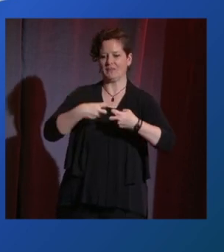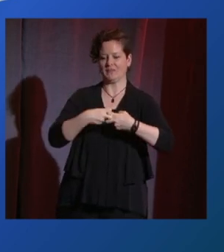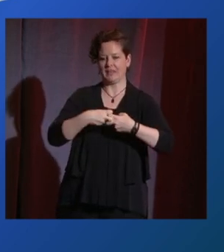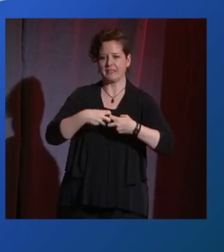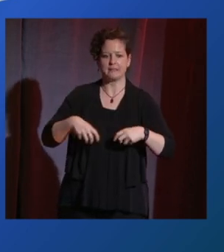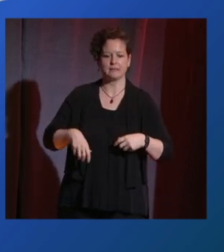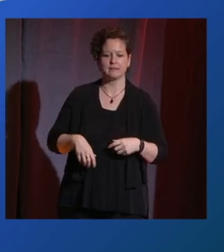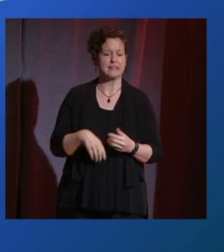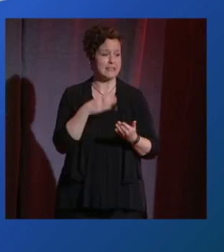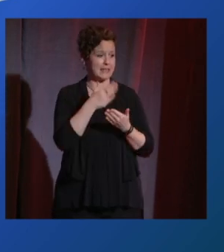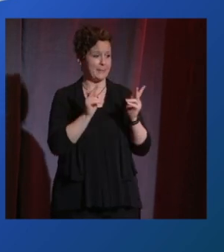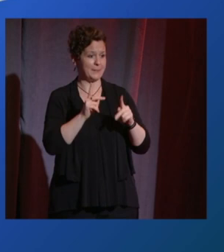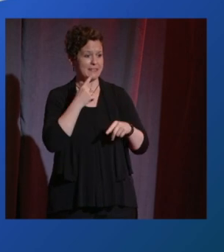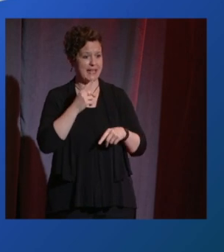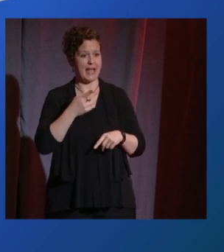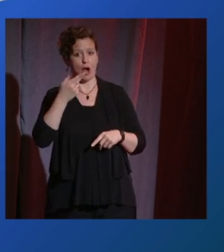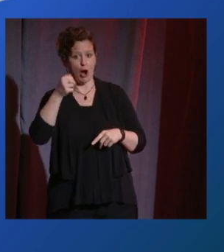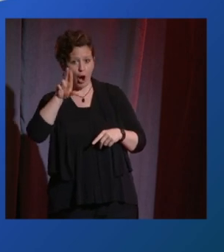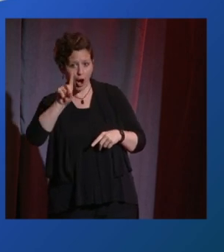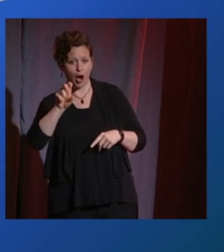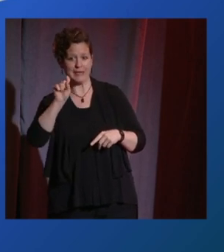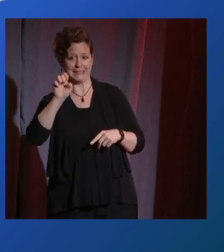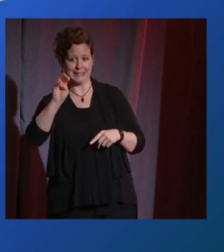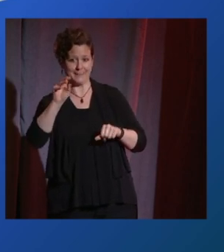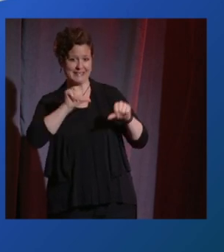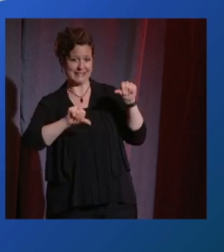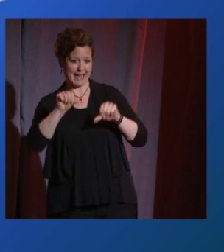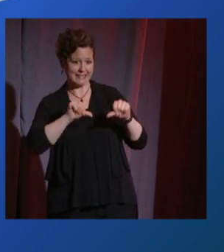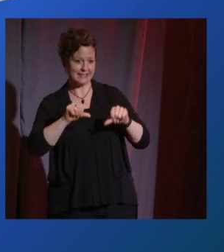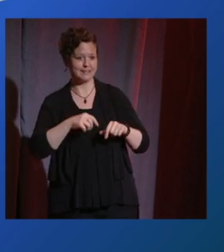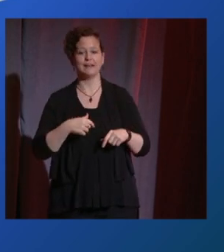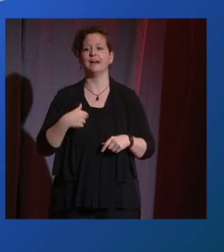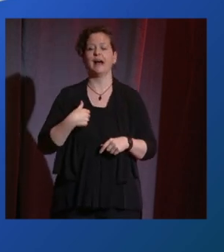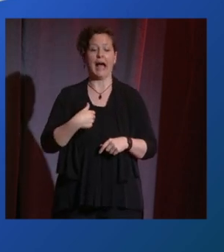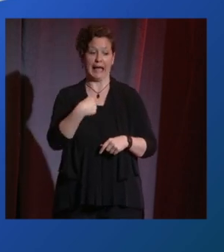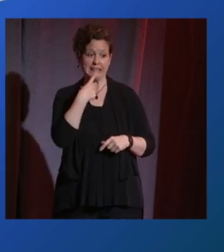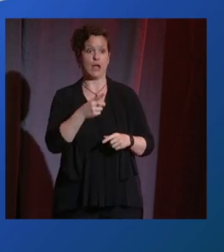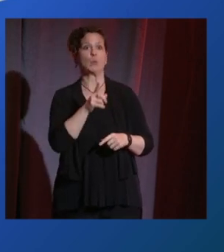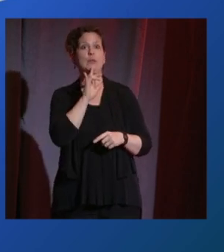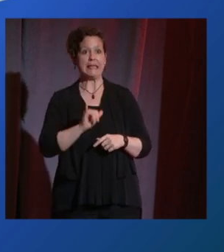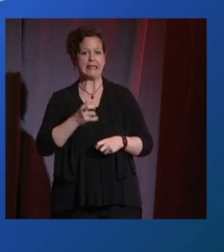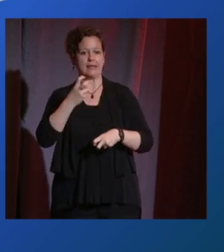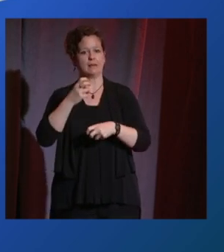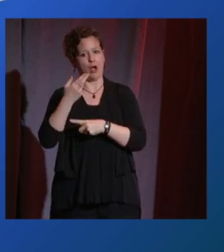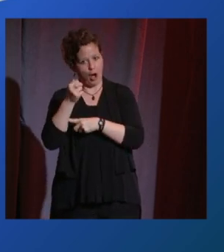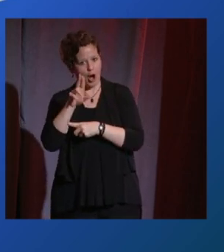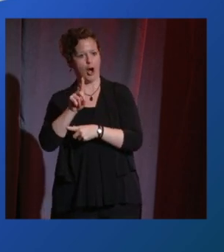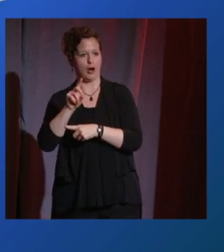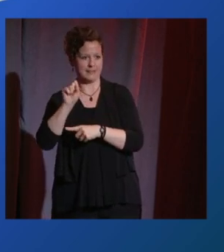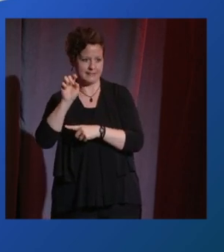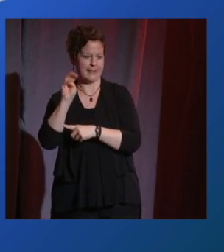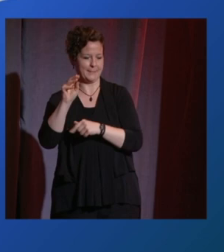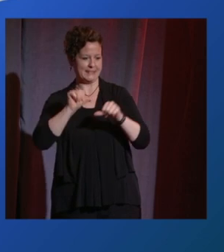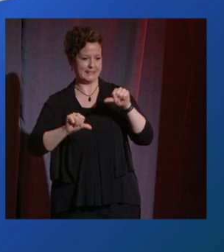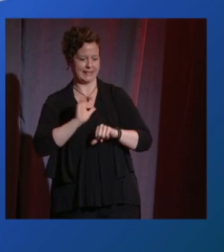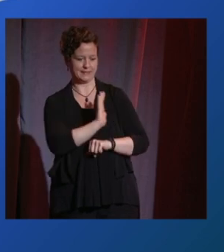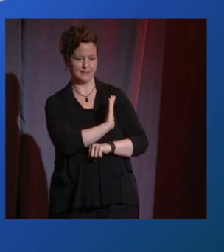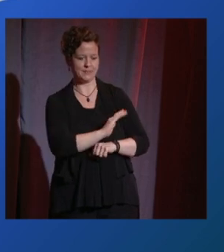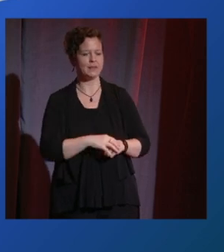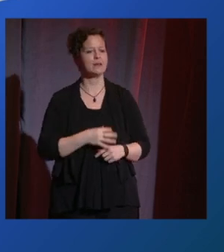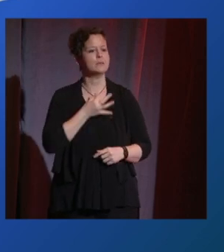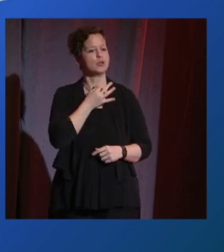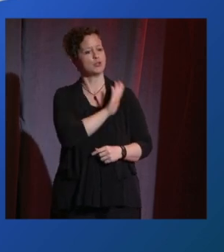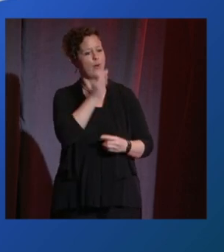hard stem Sciences I say really hard stem Sciences so tell us your thoughts about